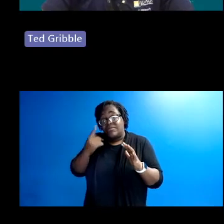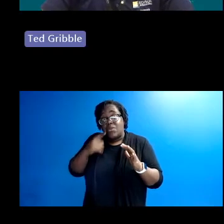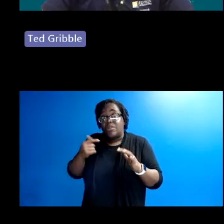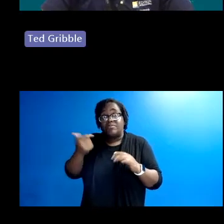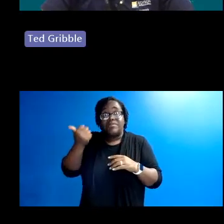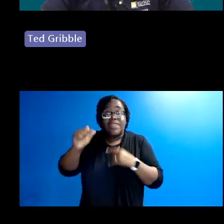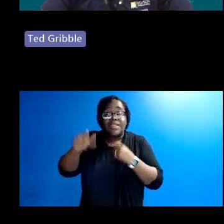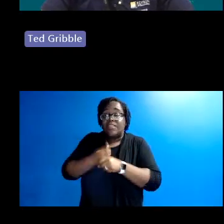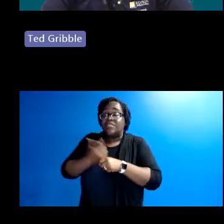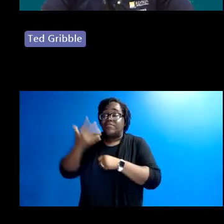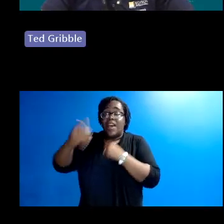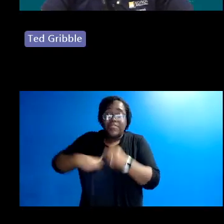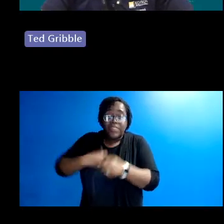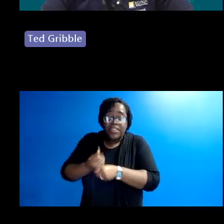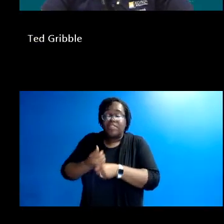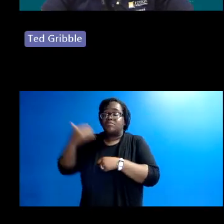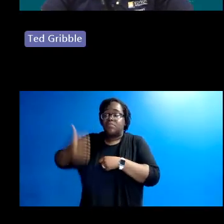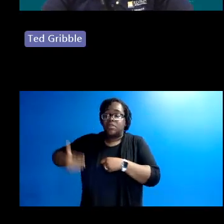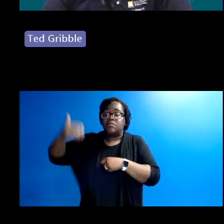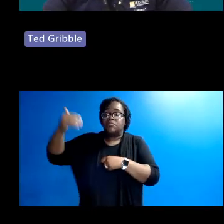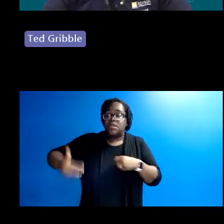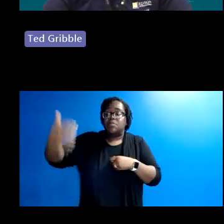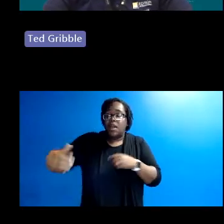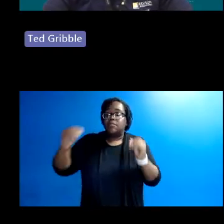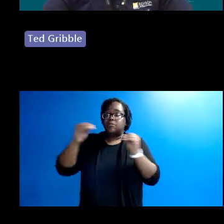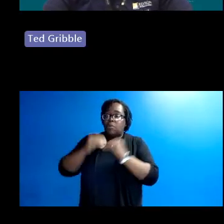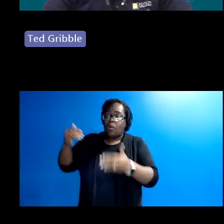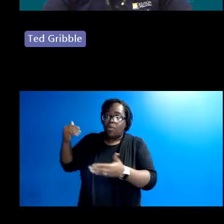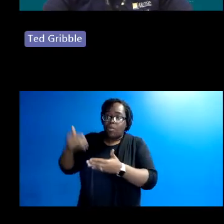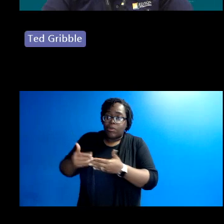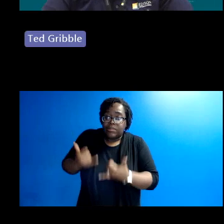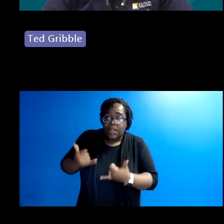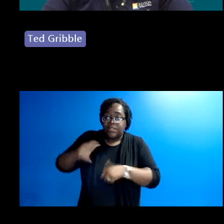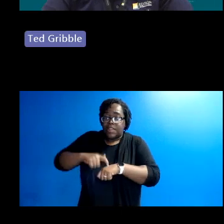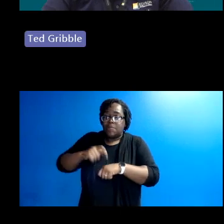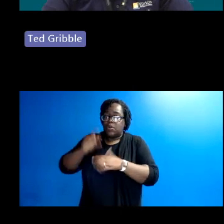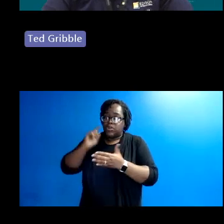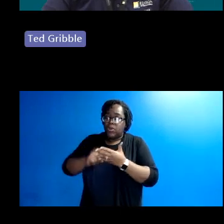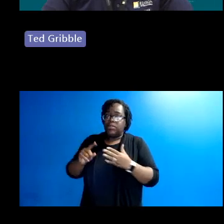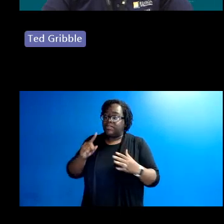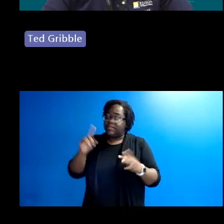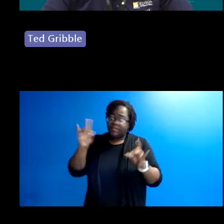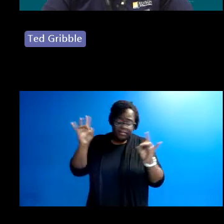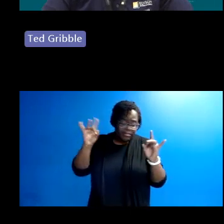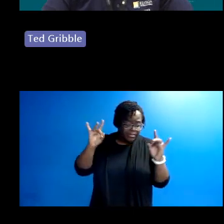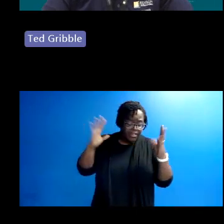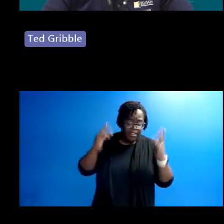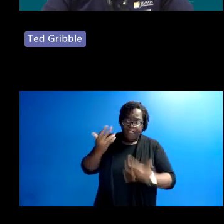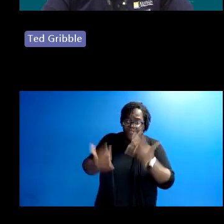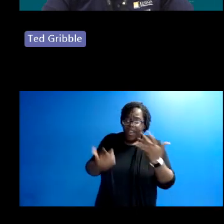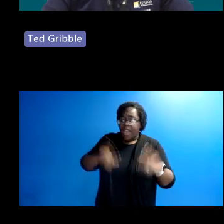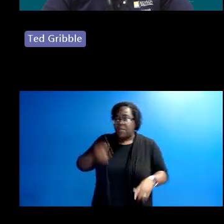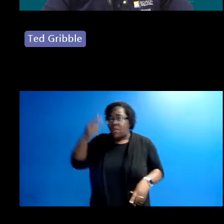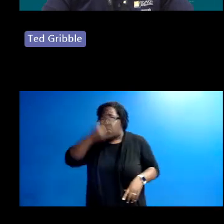years, and as you get sort of more closer to current time, you've seen particularly devastating fires in